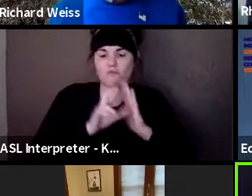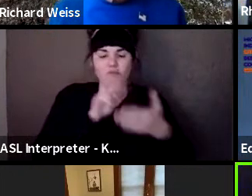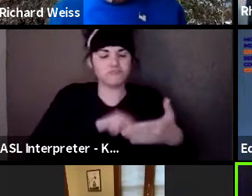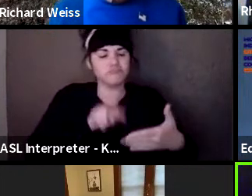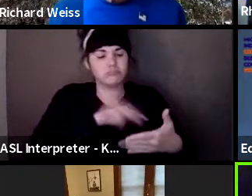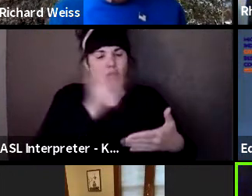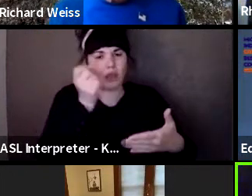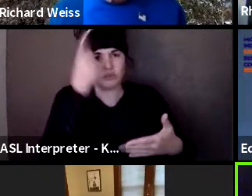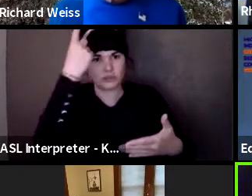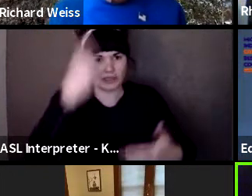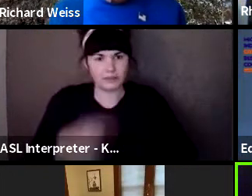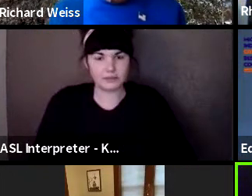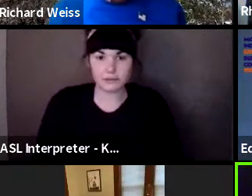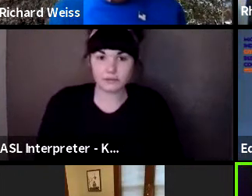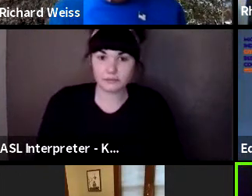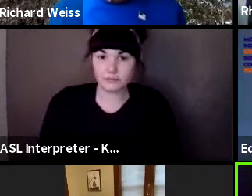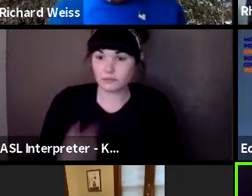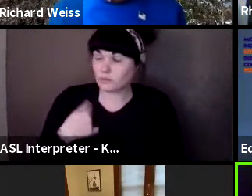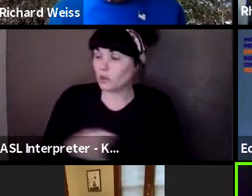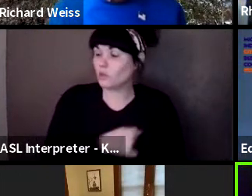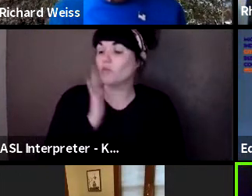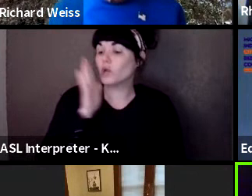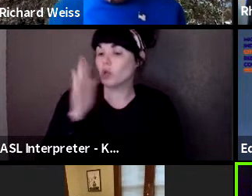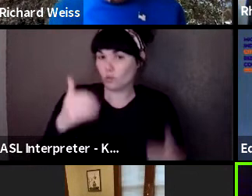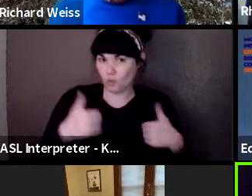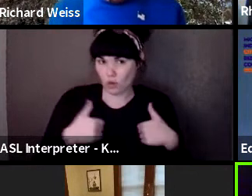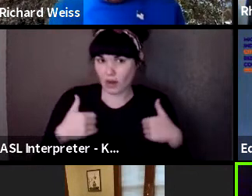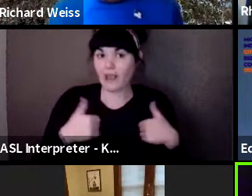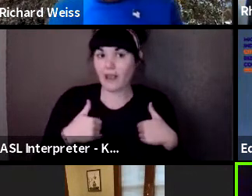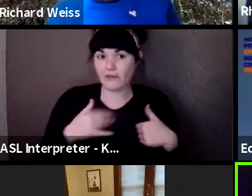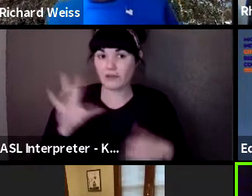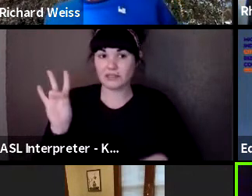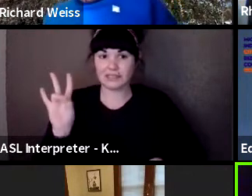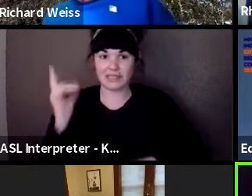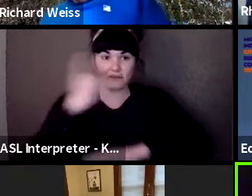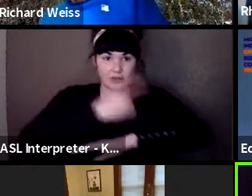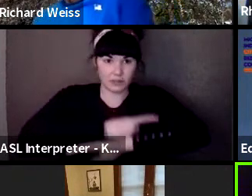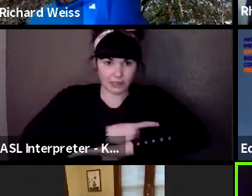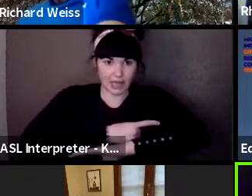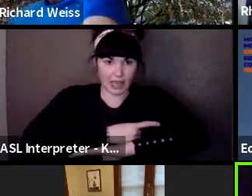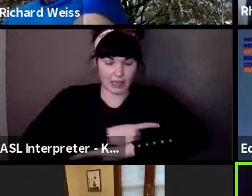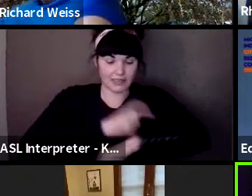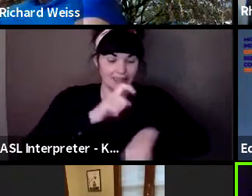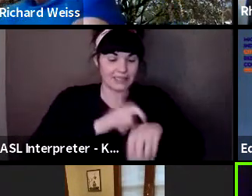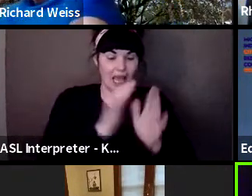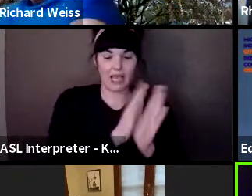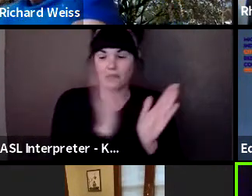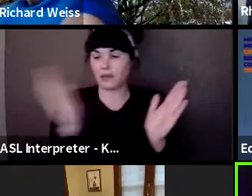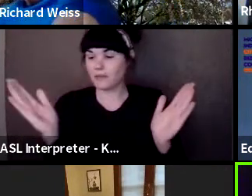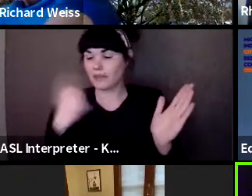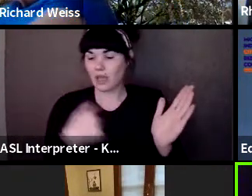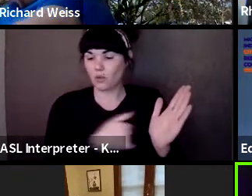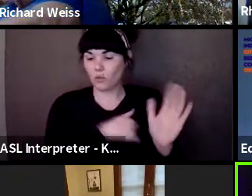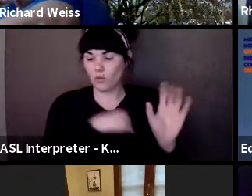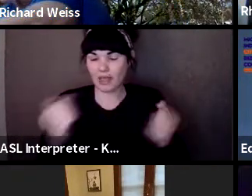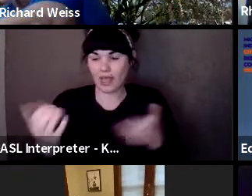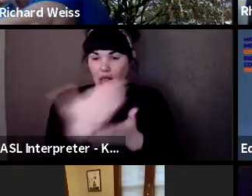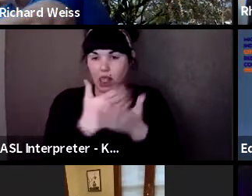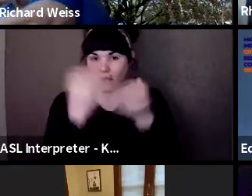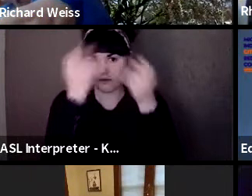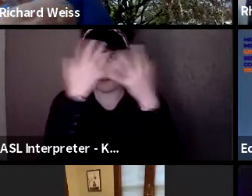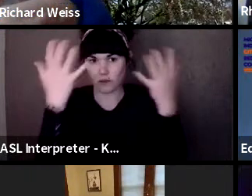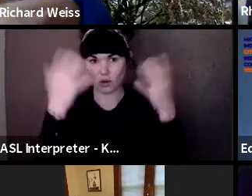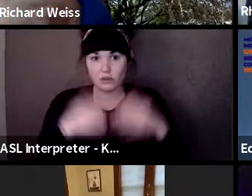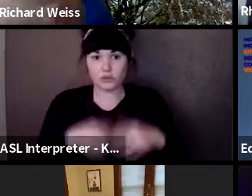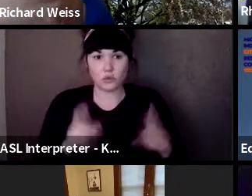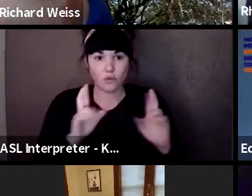It would be, we would have the period open for the 7 days to obtain the informal bids, hopefully more than 3. And they'd come back